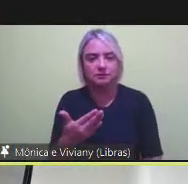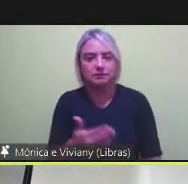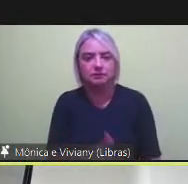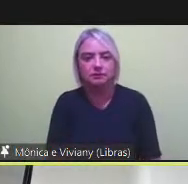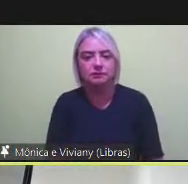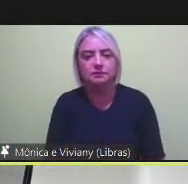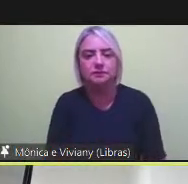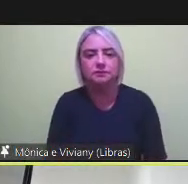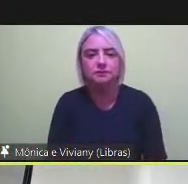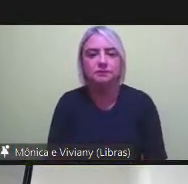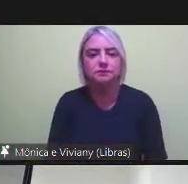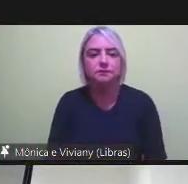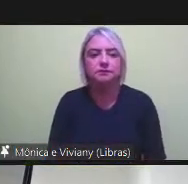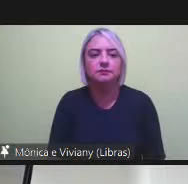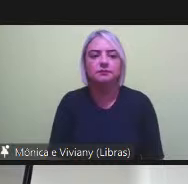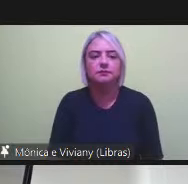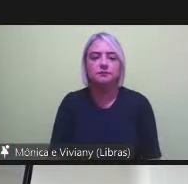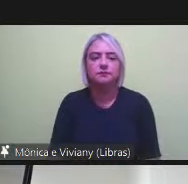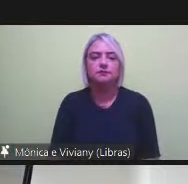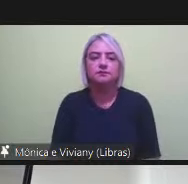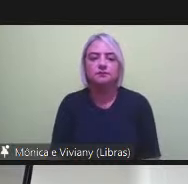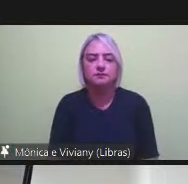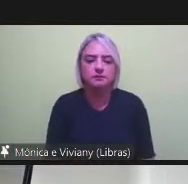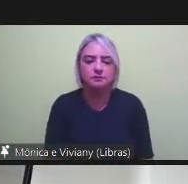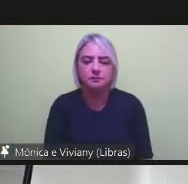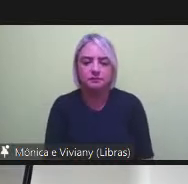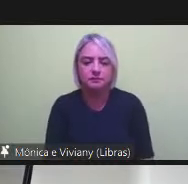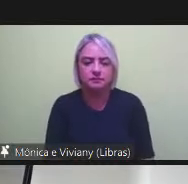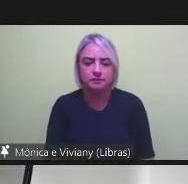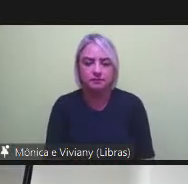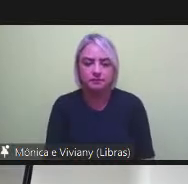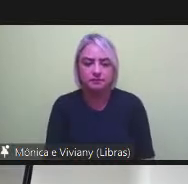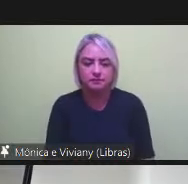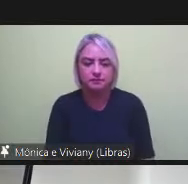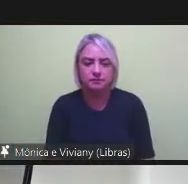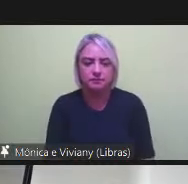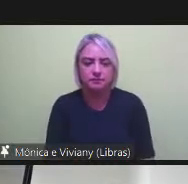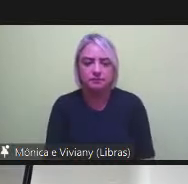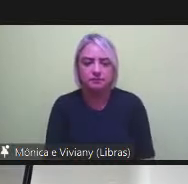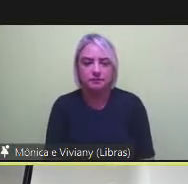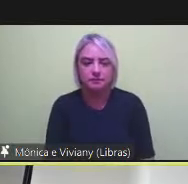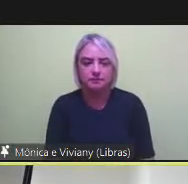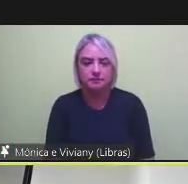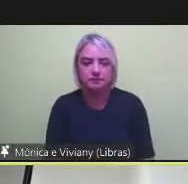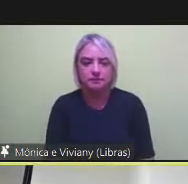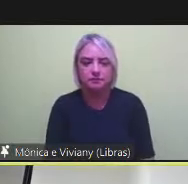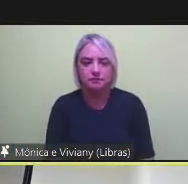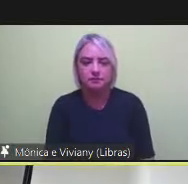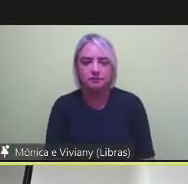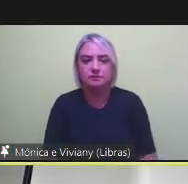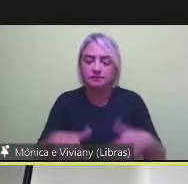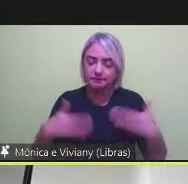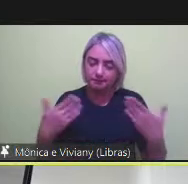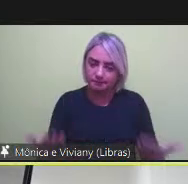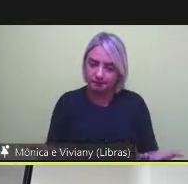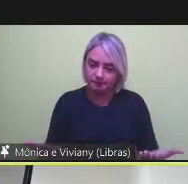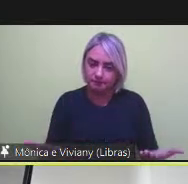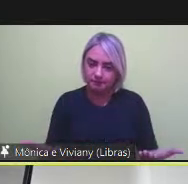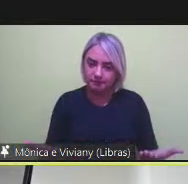you can see the presentation, right? In full screen. Yes, we can. Thank you.